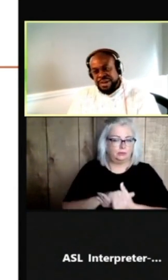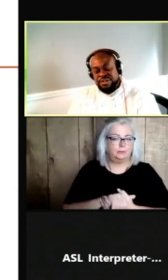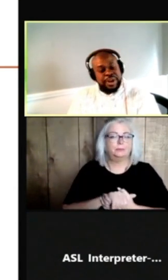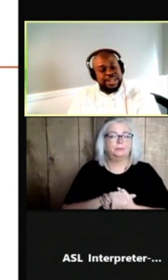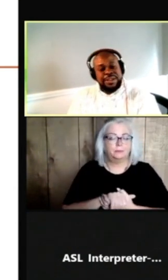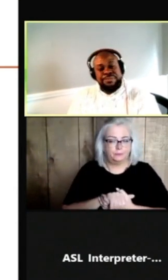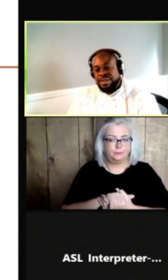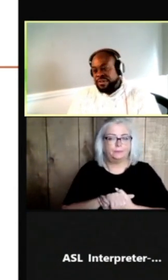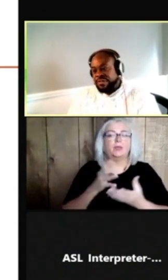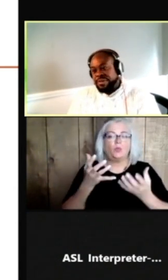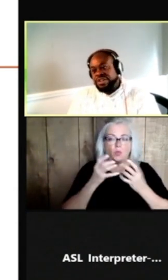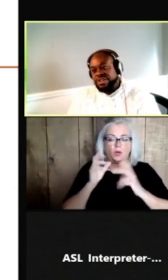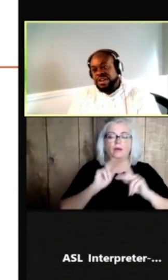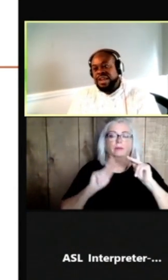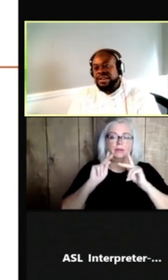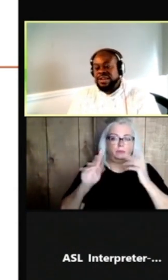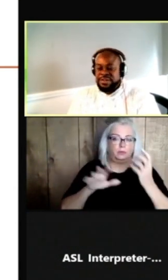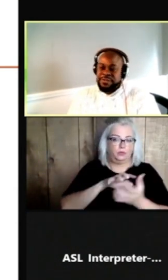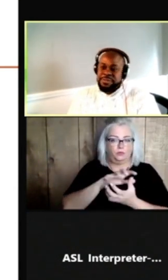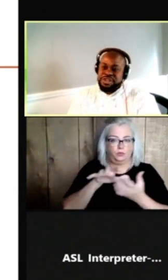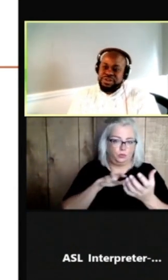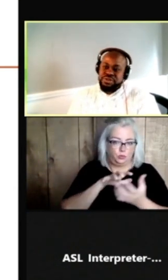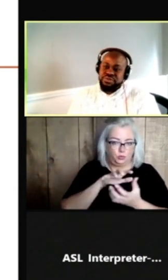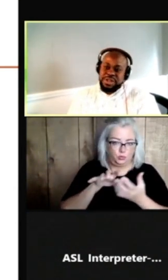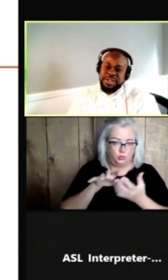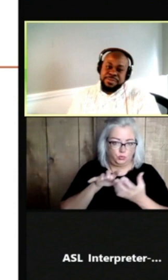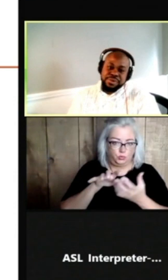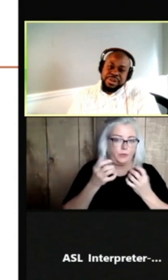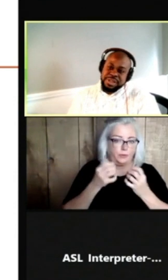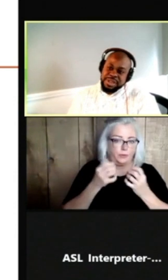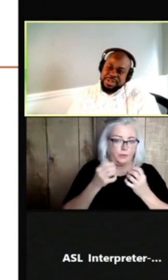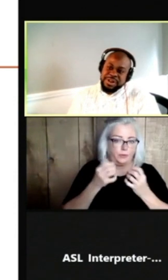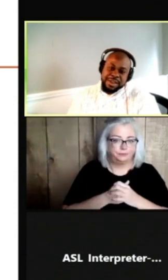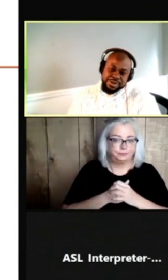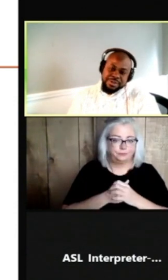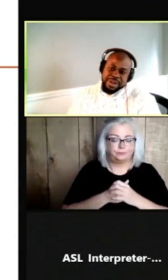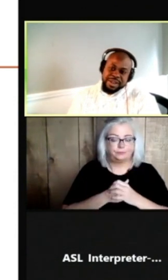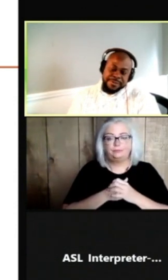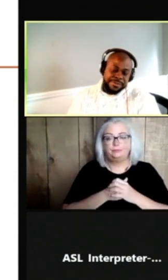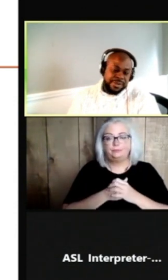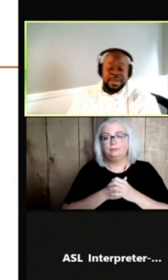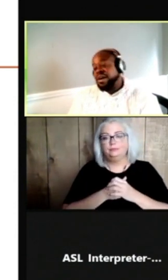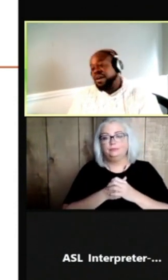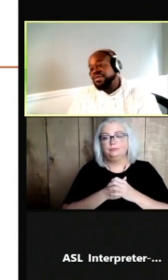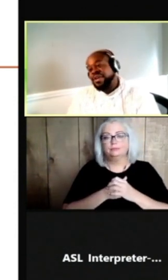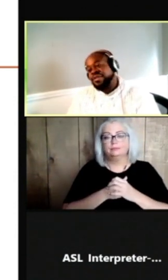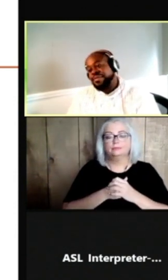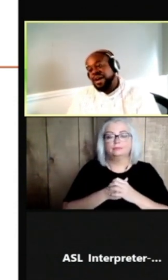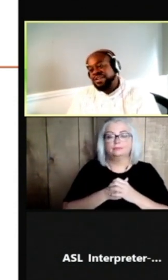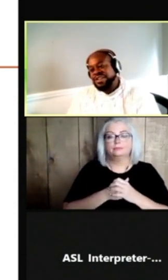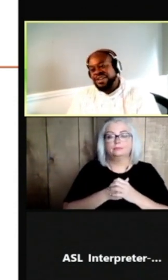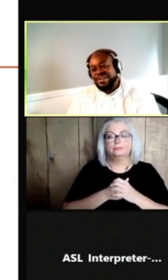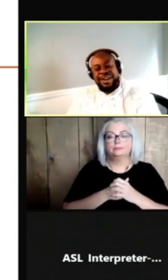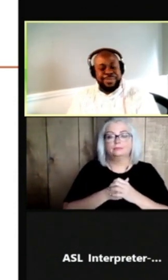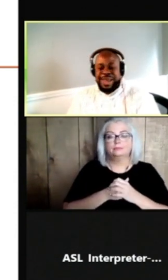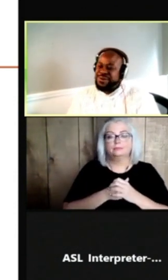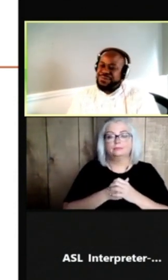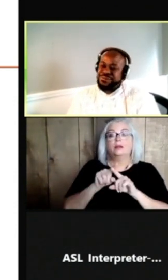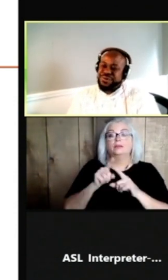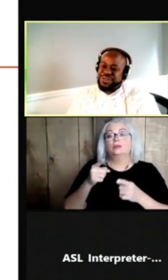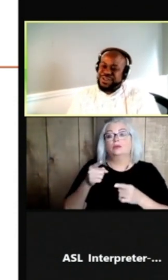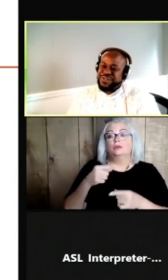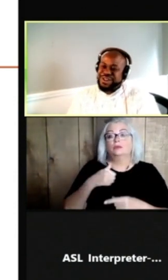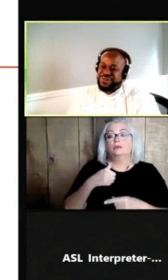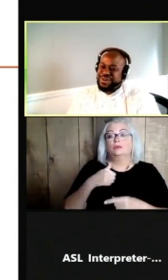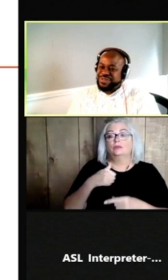you. So I think misinformation and disinformation are really important things that are happening right now. Also, as an apology, I'm at